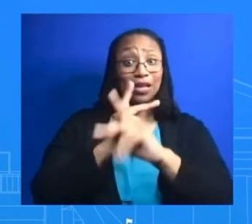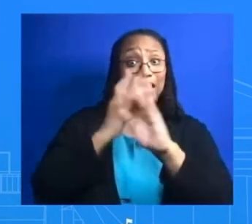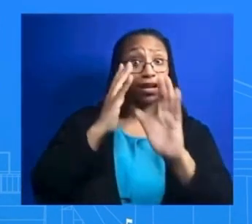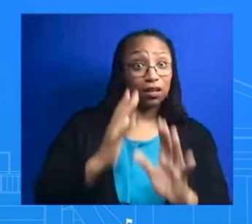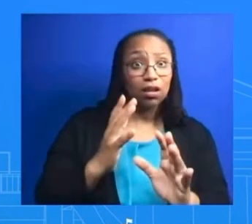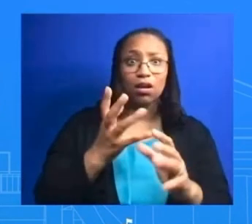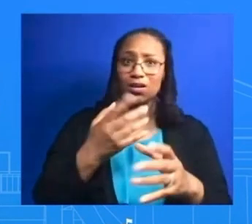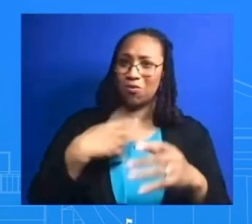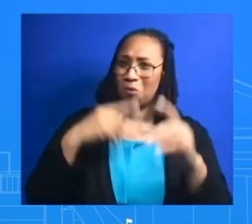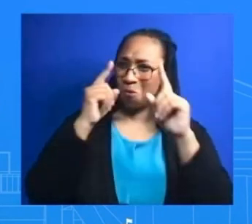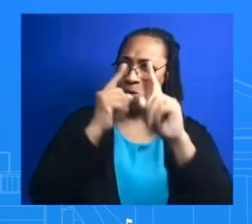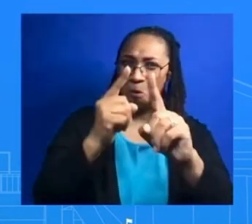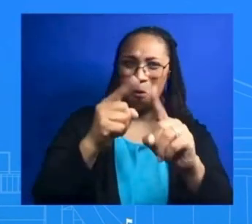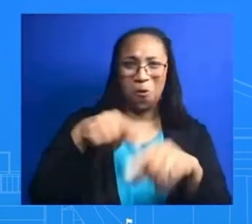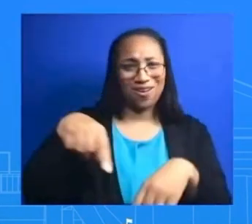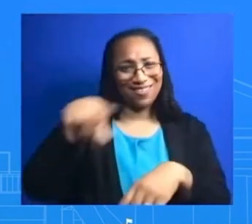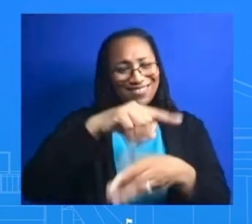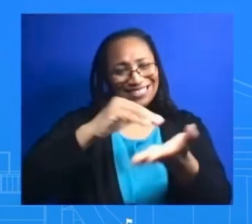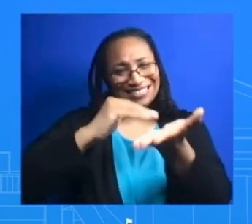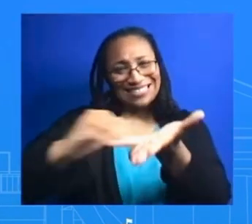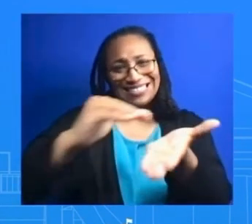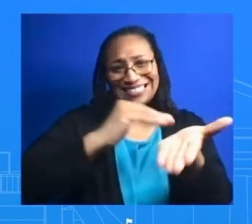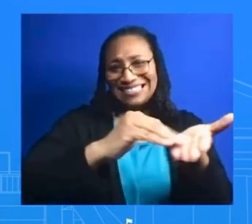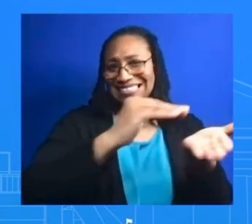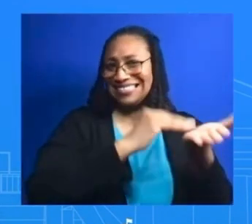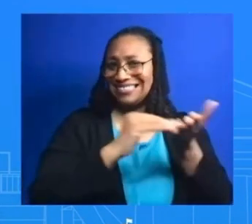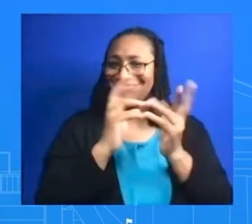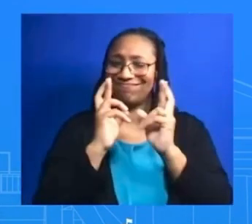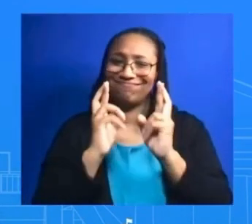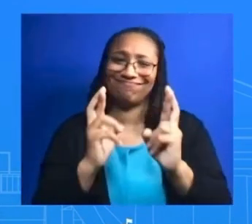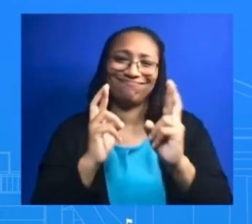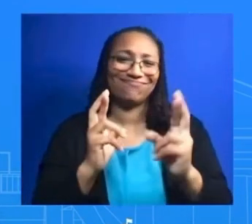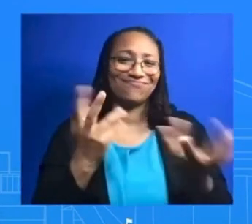to do that as well. I mean, I don't have to tell you, but I think